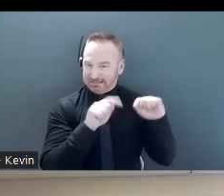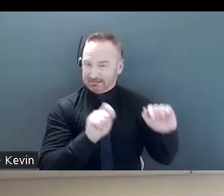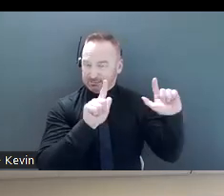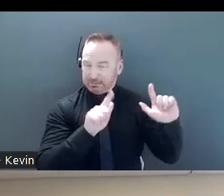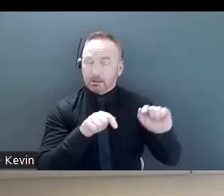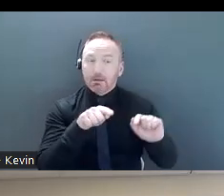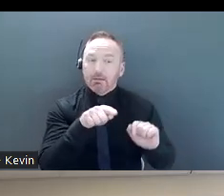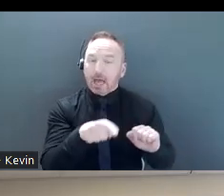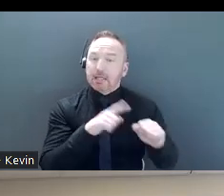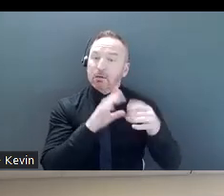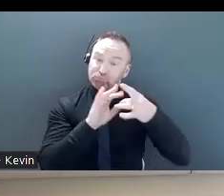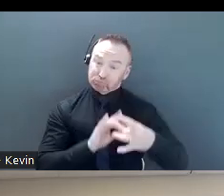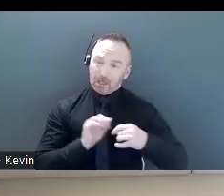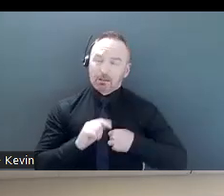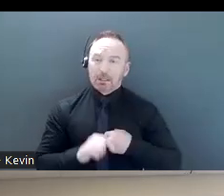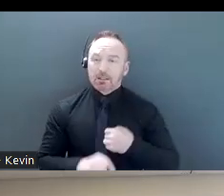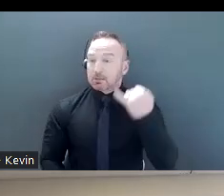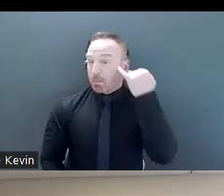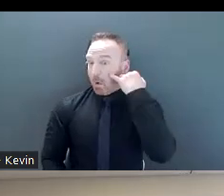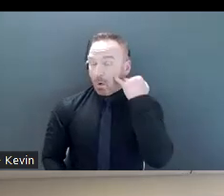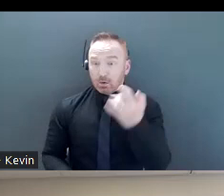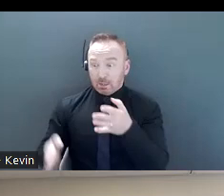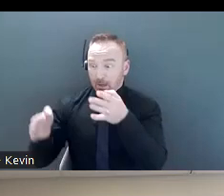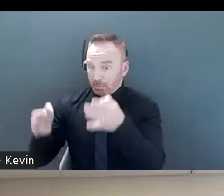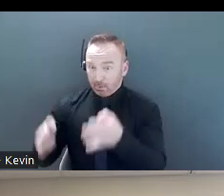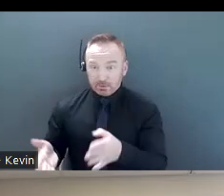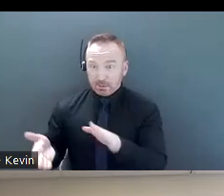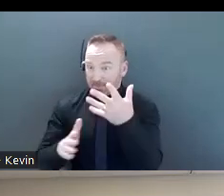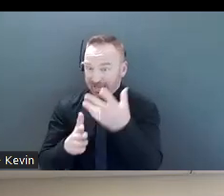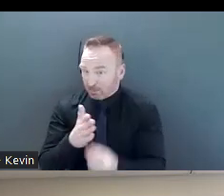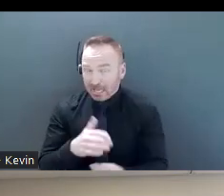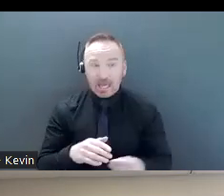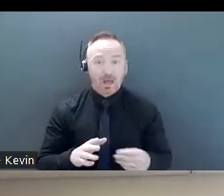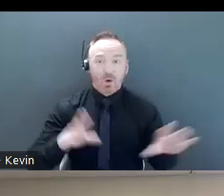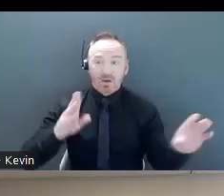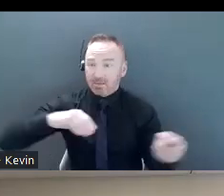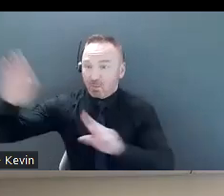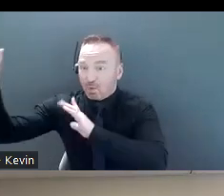of, has someone passed away? Has somebody relocated? Was there a separation?